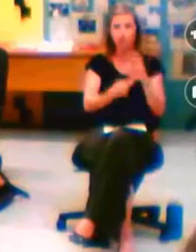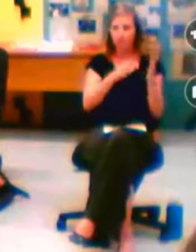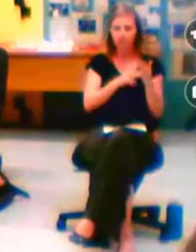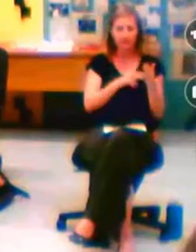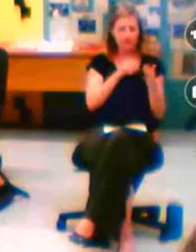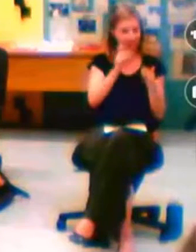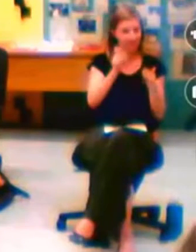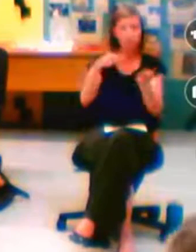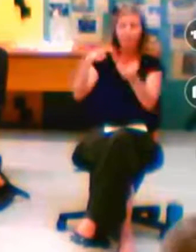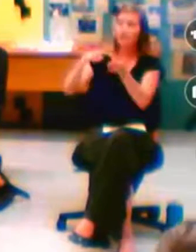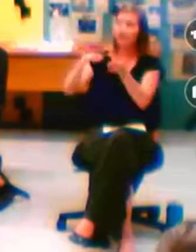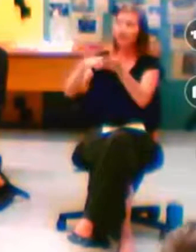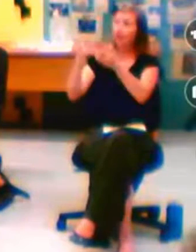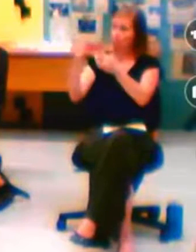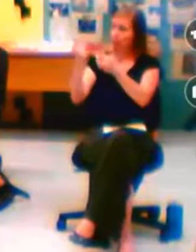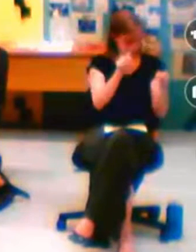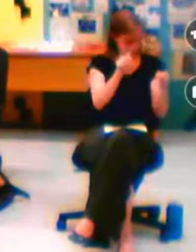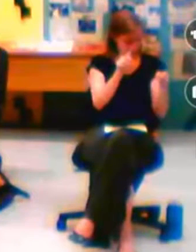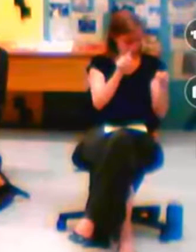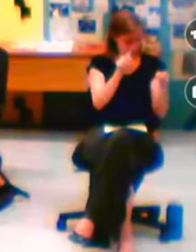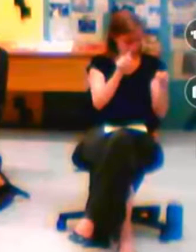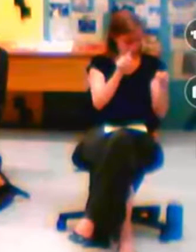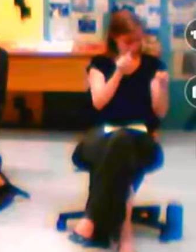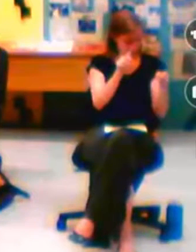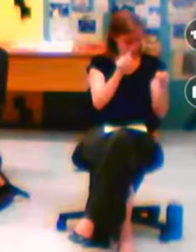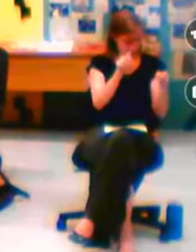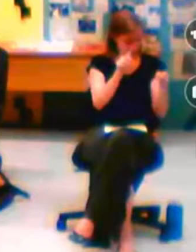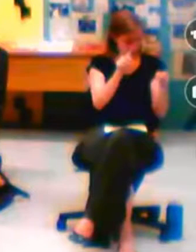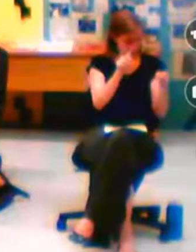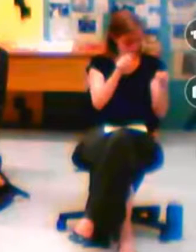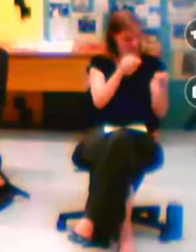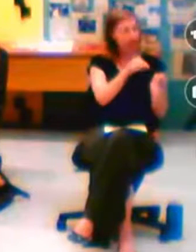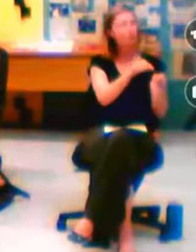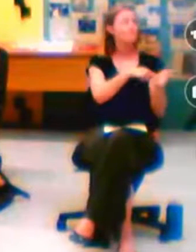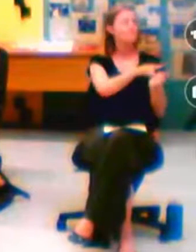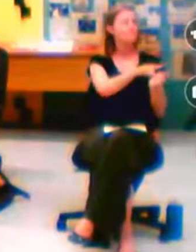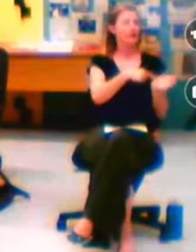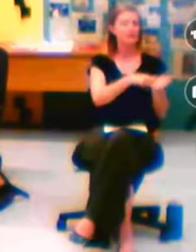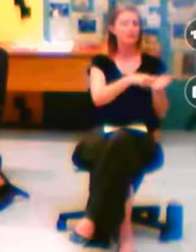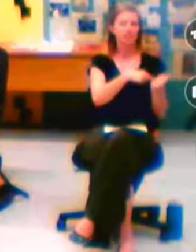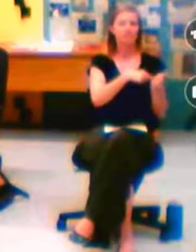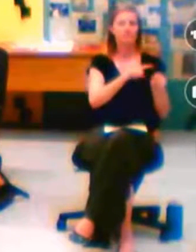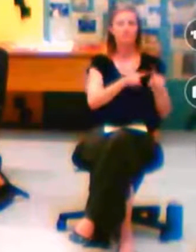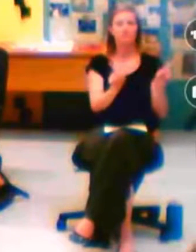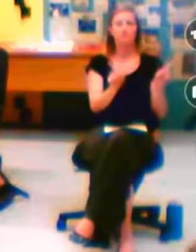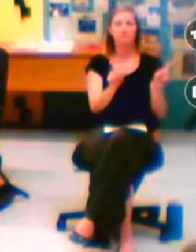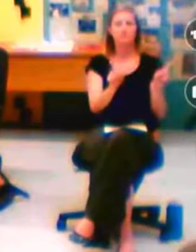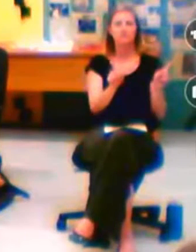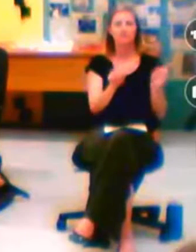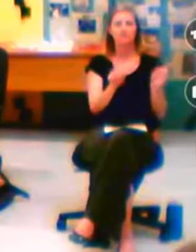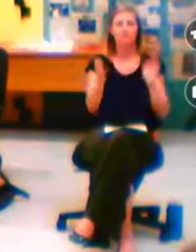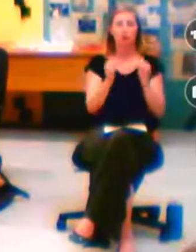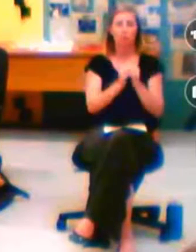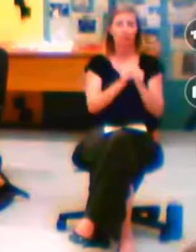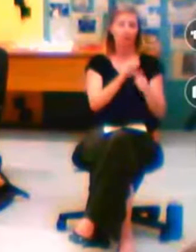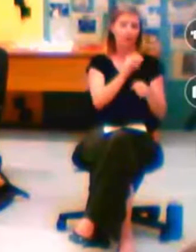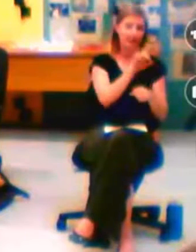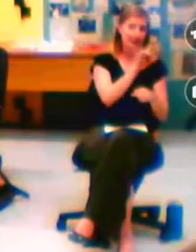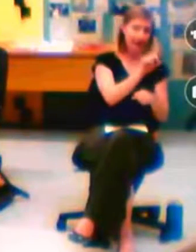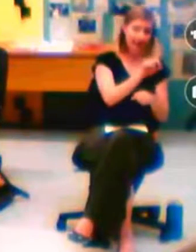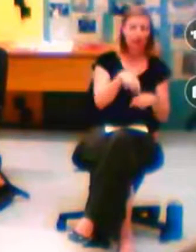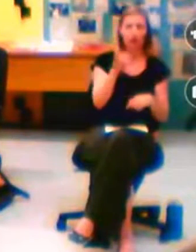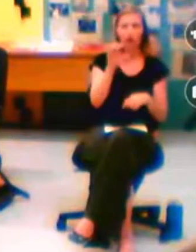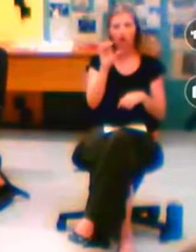why we want to do that. The first is because we want to simplify billing for providers so that they don't have to